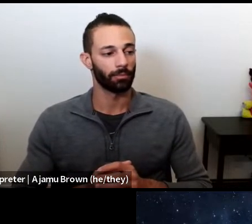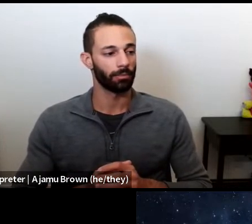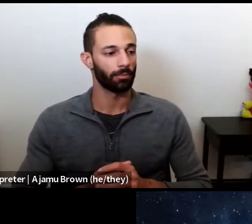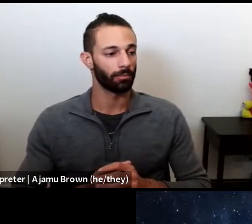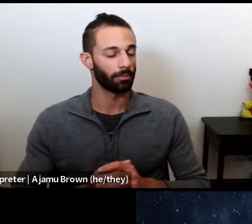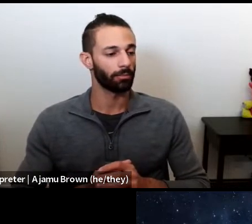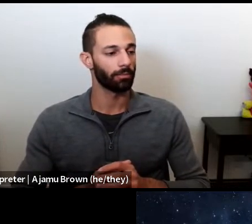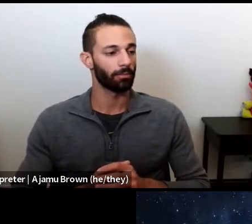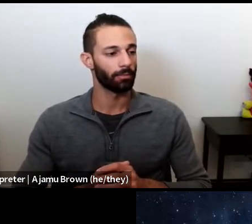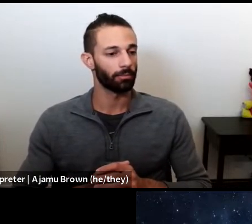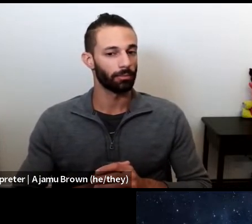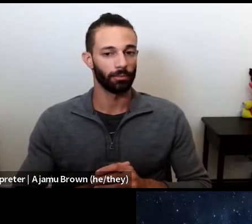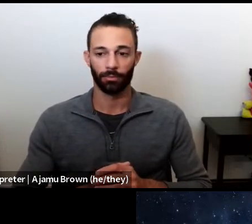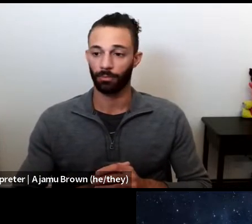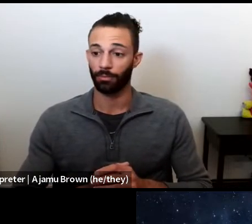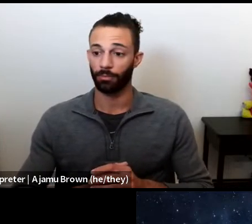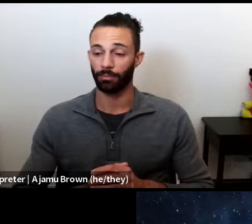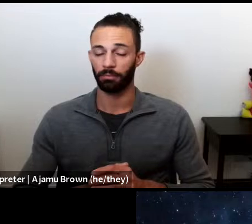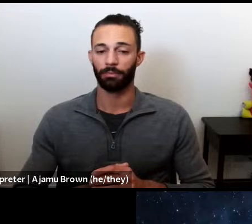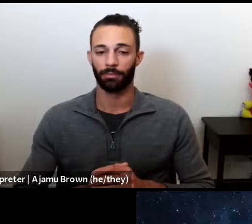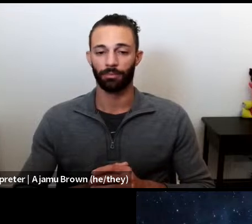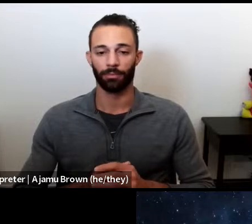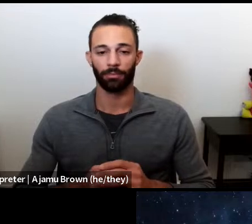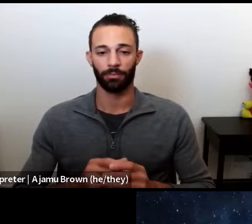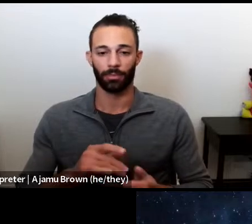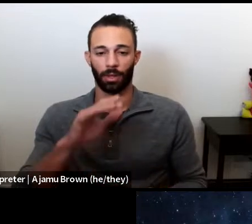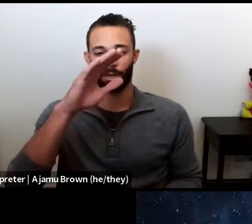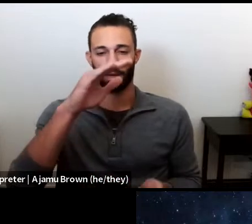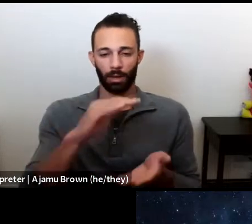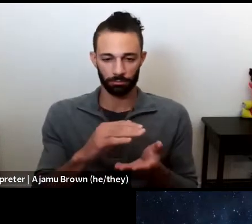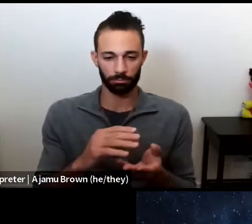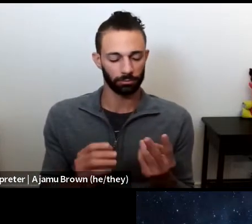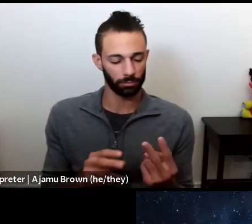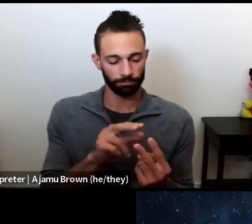Okay. Narrowed it down to two. Let's see what we get.